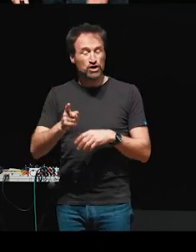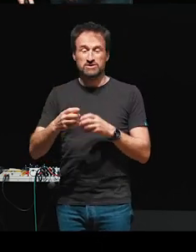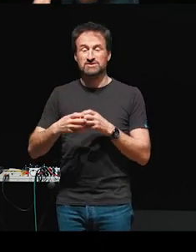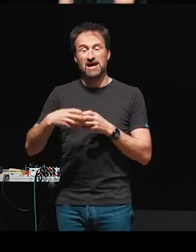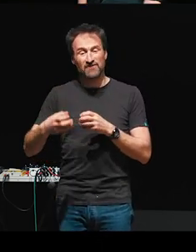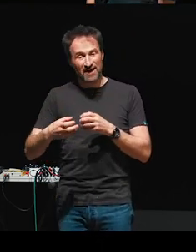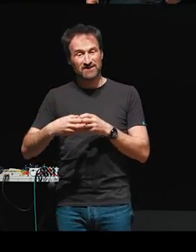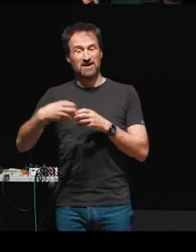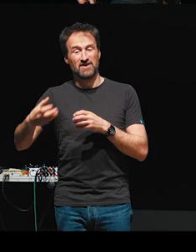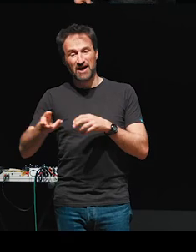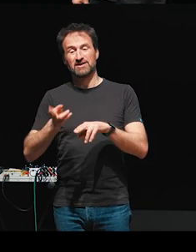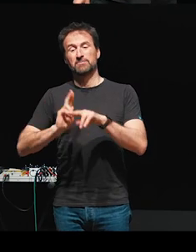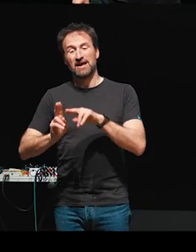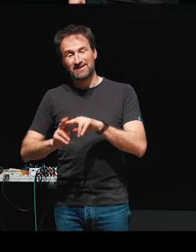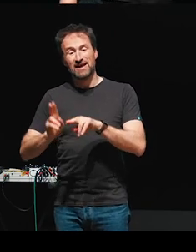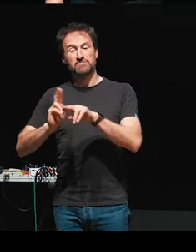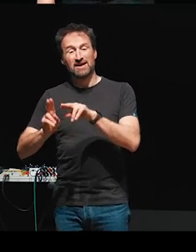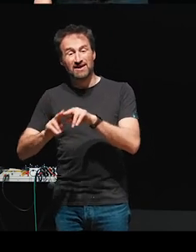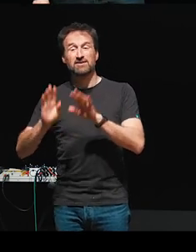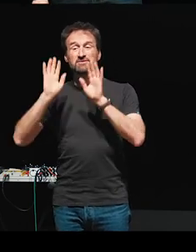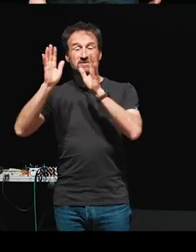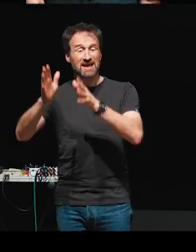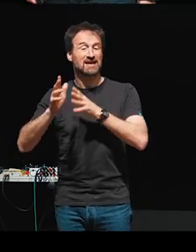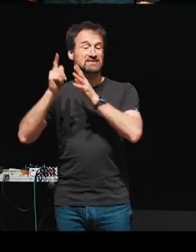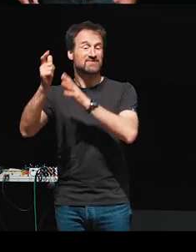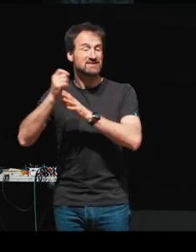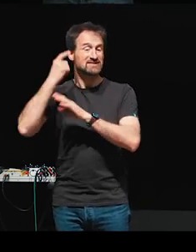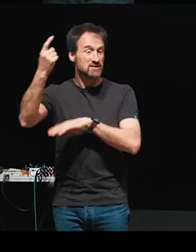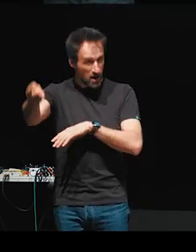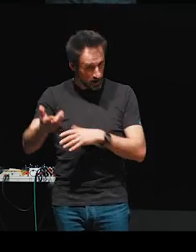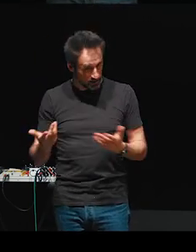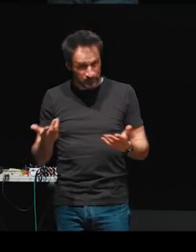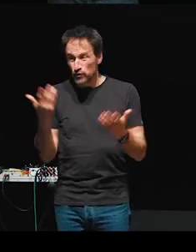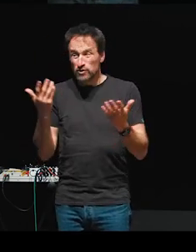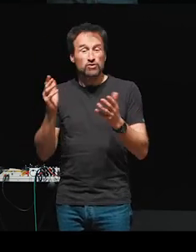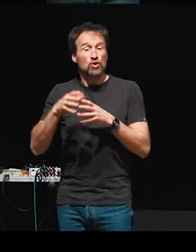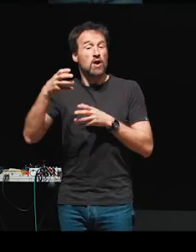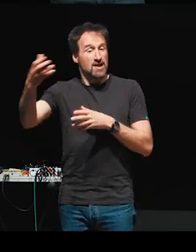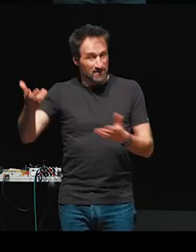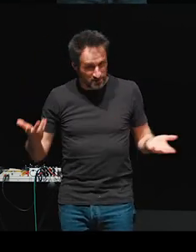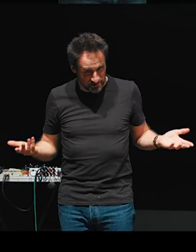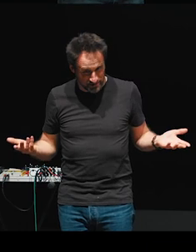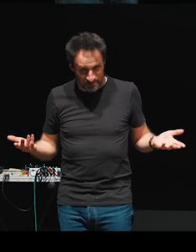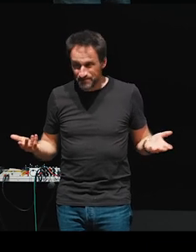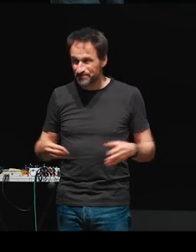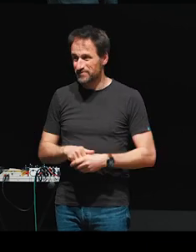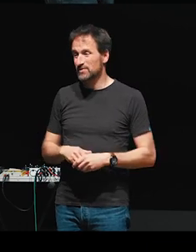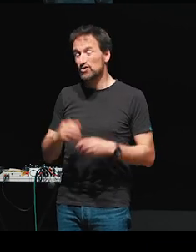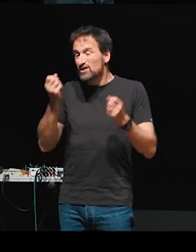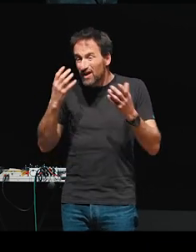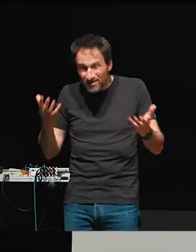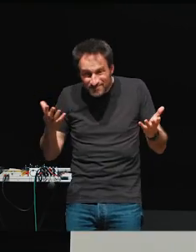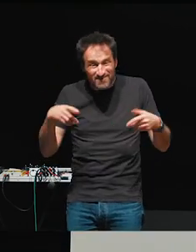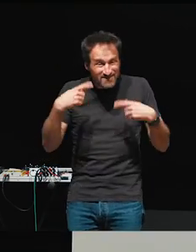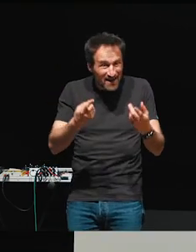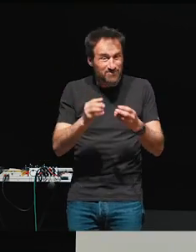and maintained for several decades, 10 or 20 years, or even more decades. And then, of course, there is